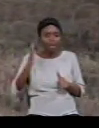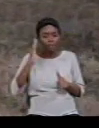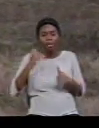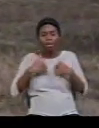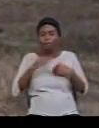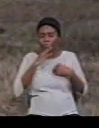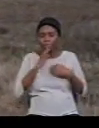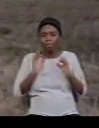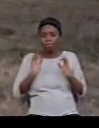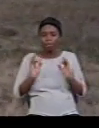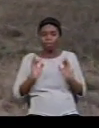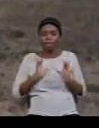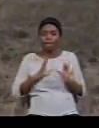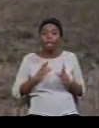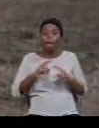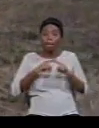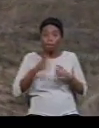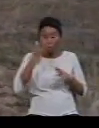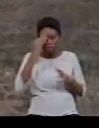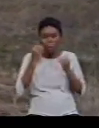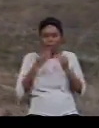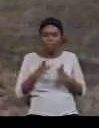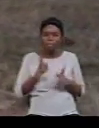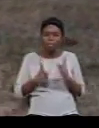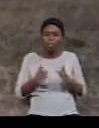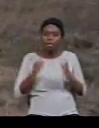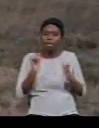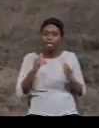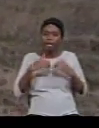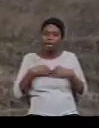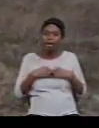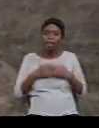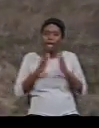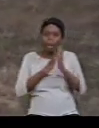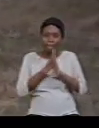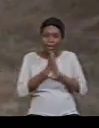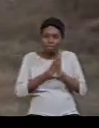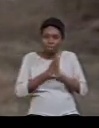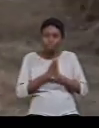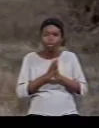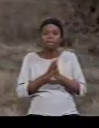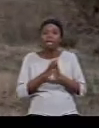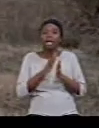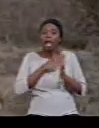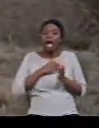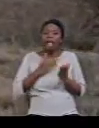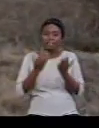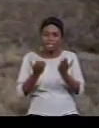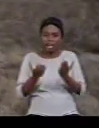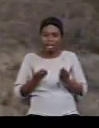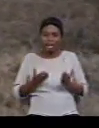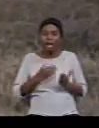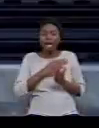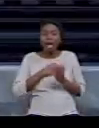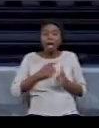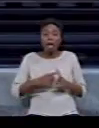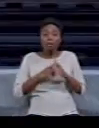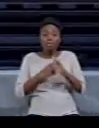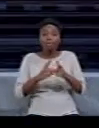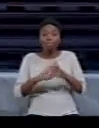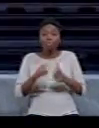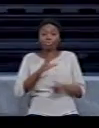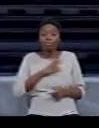fine. But you know, many people, they have passion and zeal and desire, and they run to